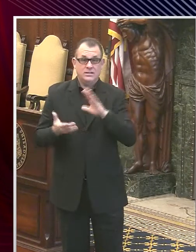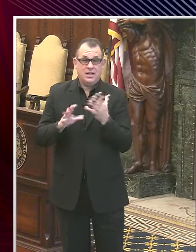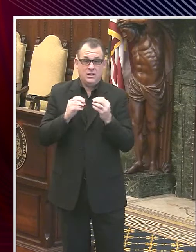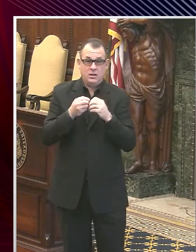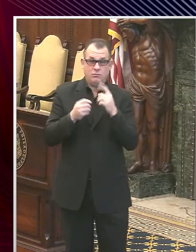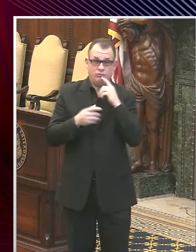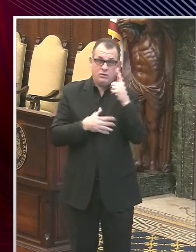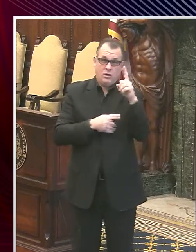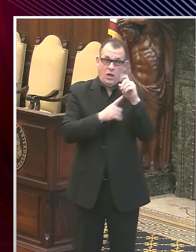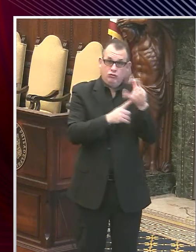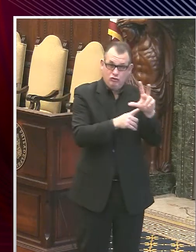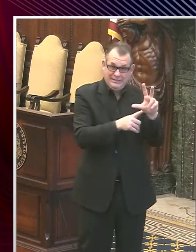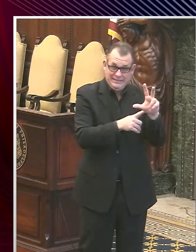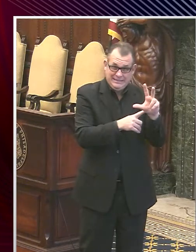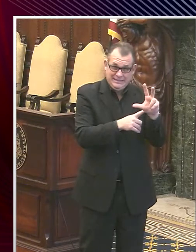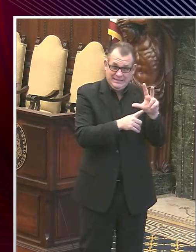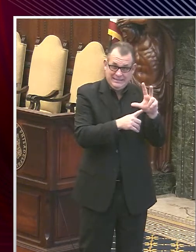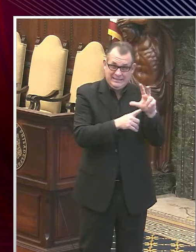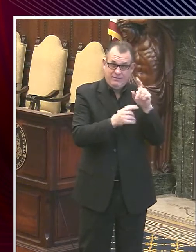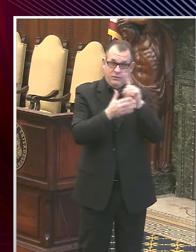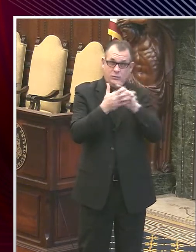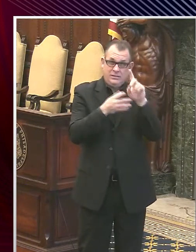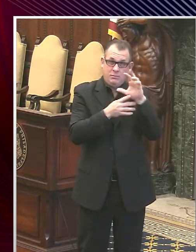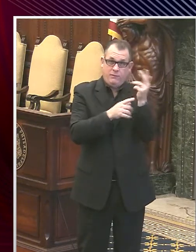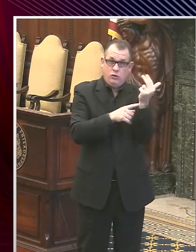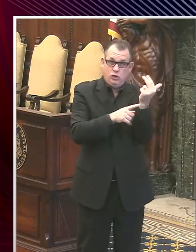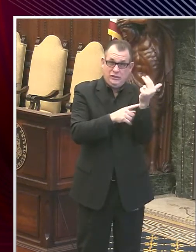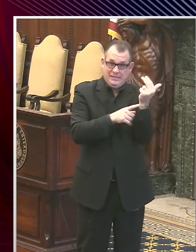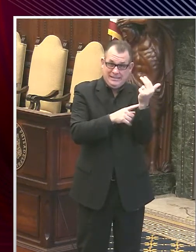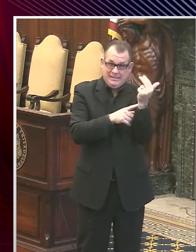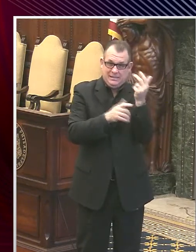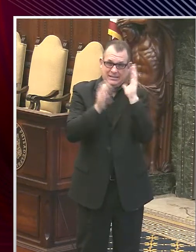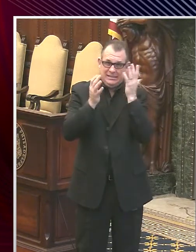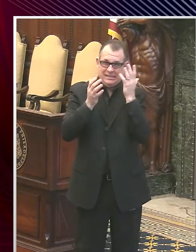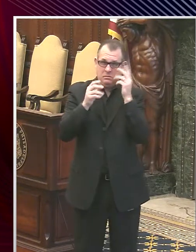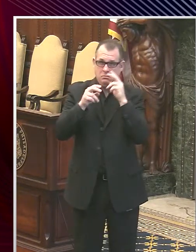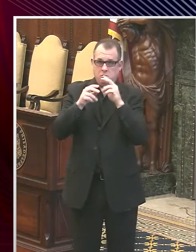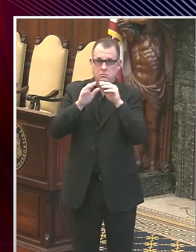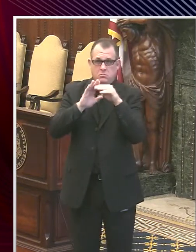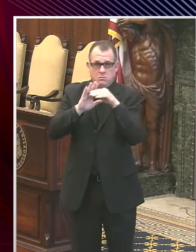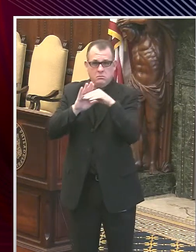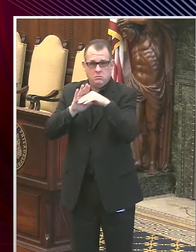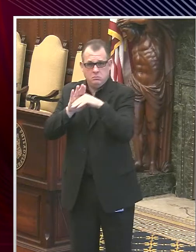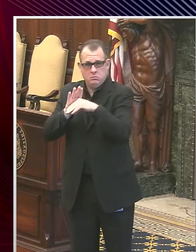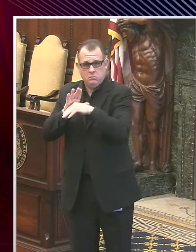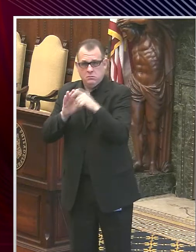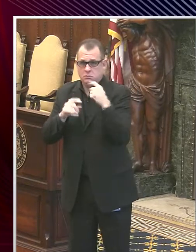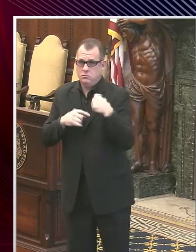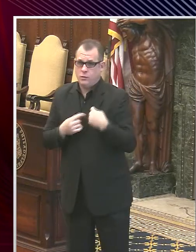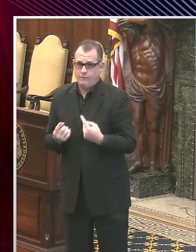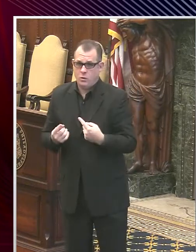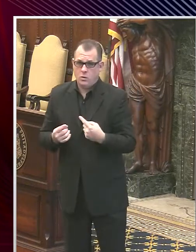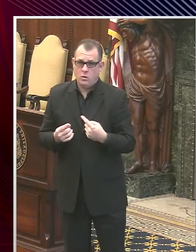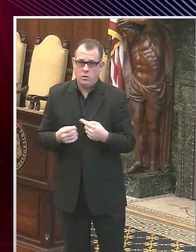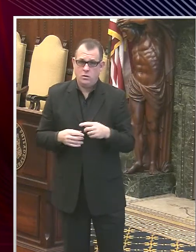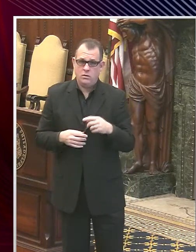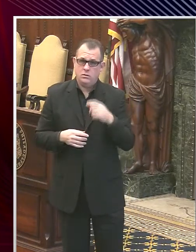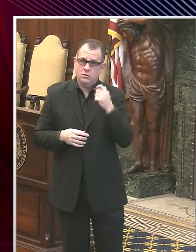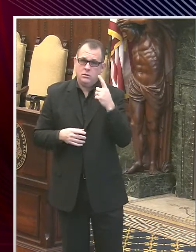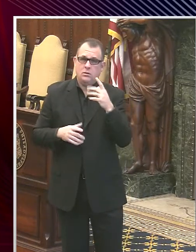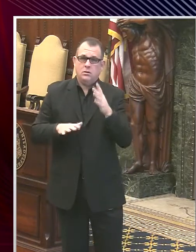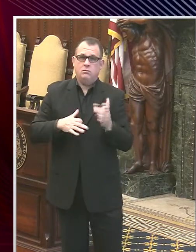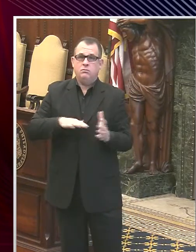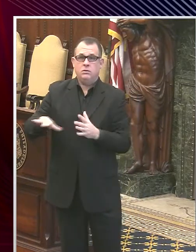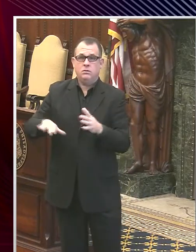at 103 the week of December 13th, and it appears to be falling since that time. Now, where are we with our vaccine